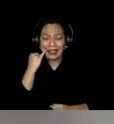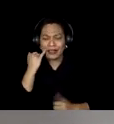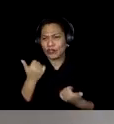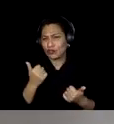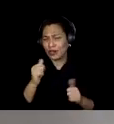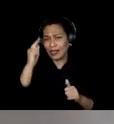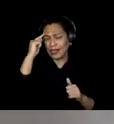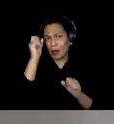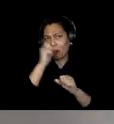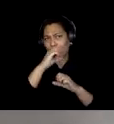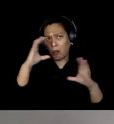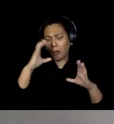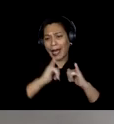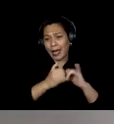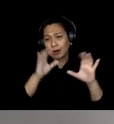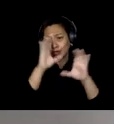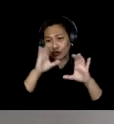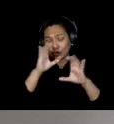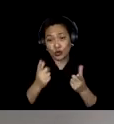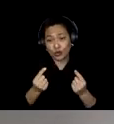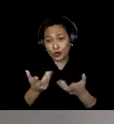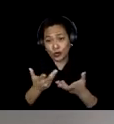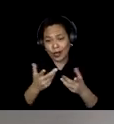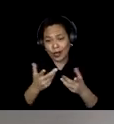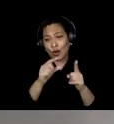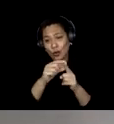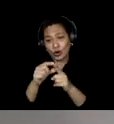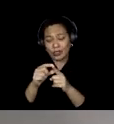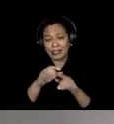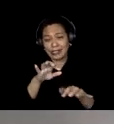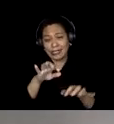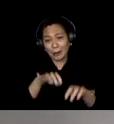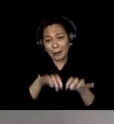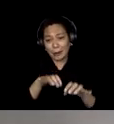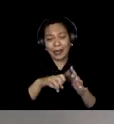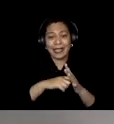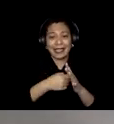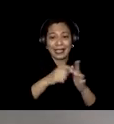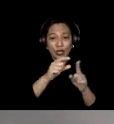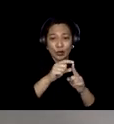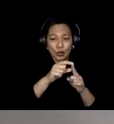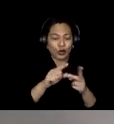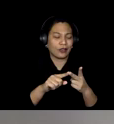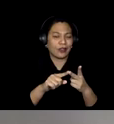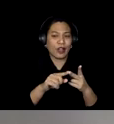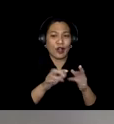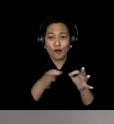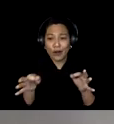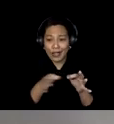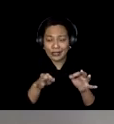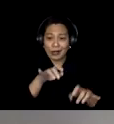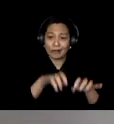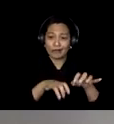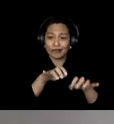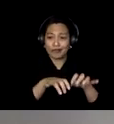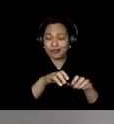search engines, you're typing words into the search engine. You're typing keywords and phrases. So when you are